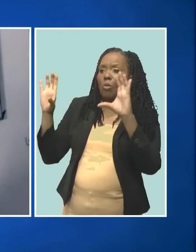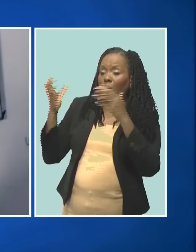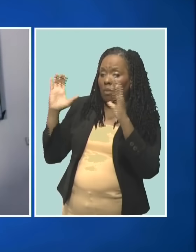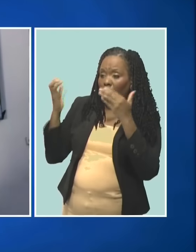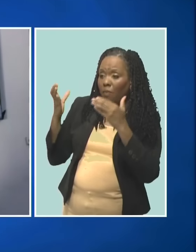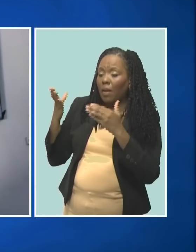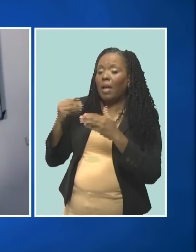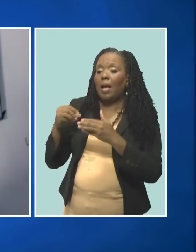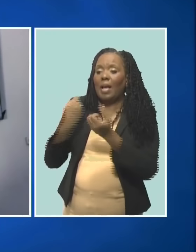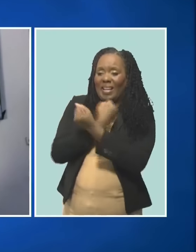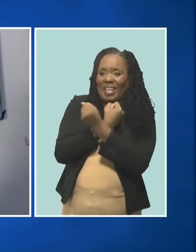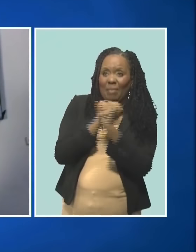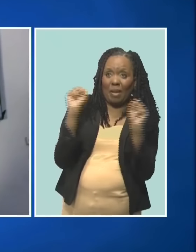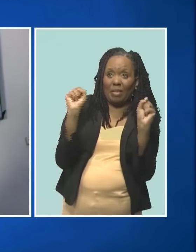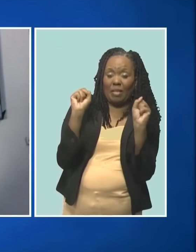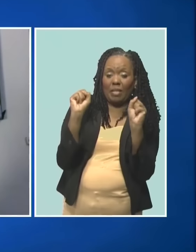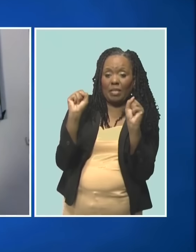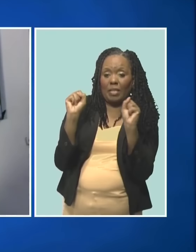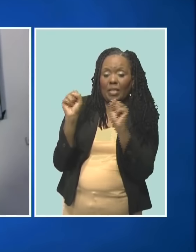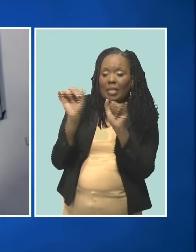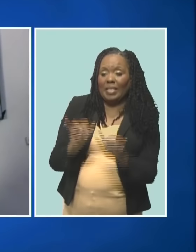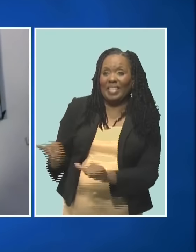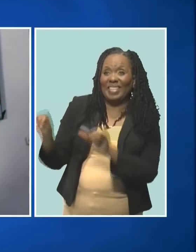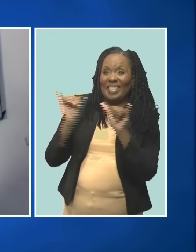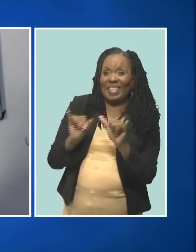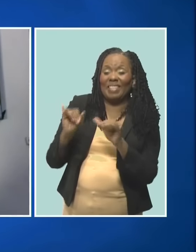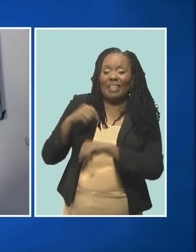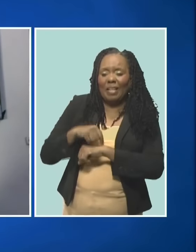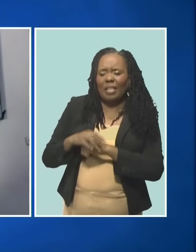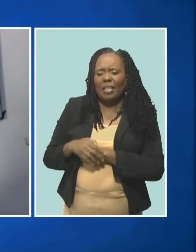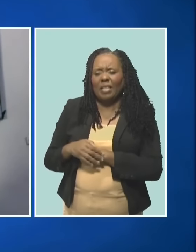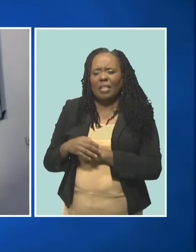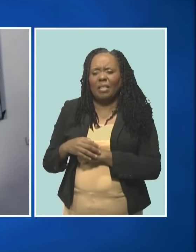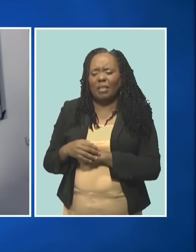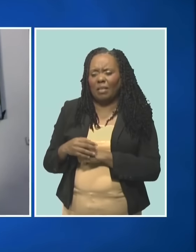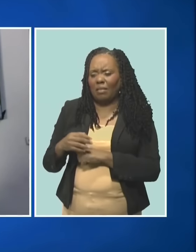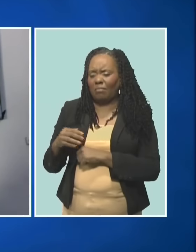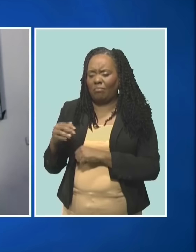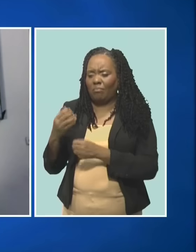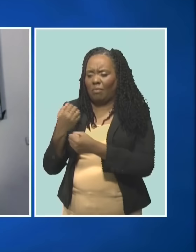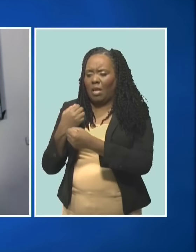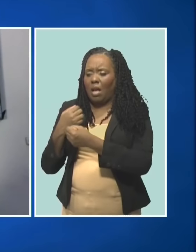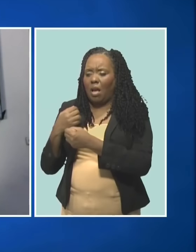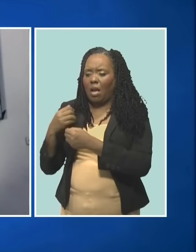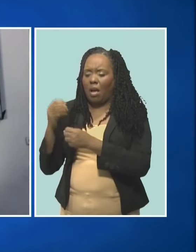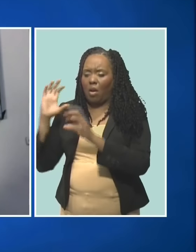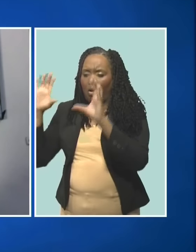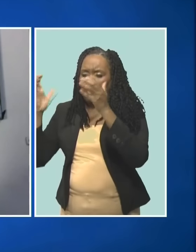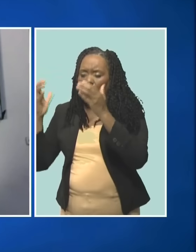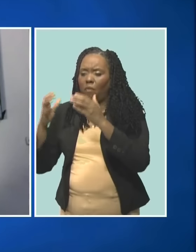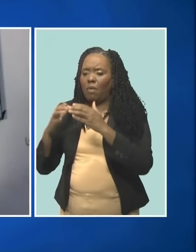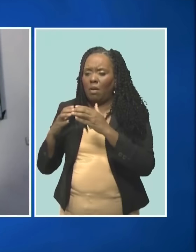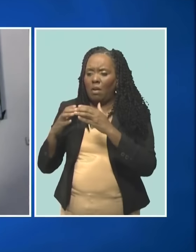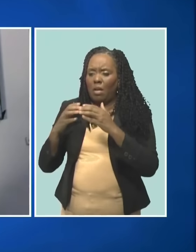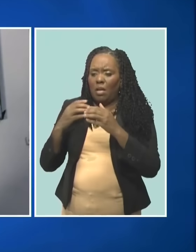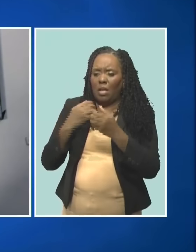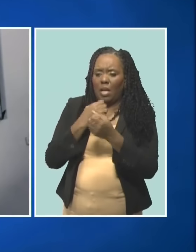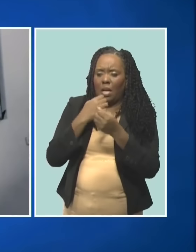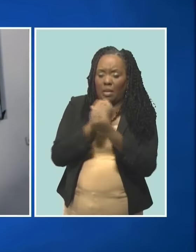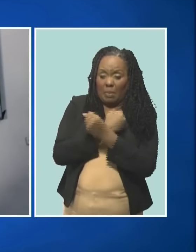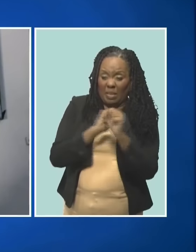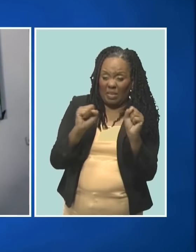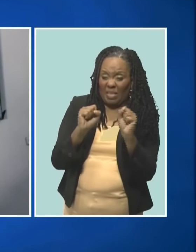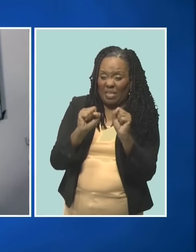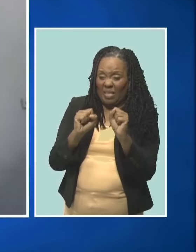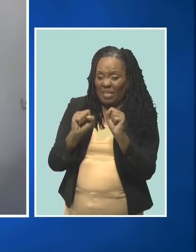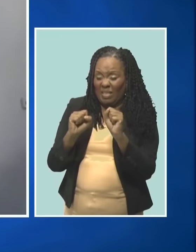of emancipation. Do you get the sense that one is competing with the other, or is there synergy now? We're working